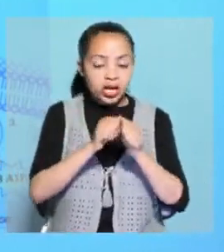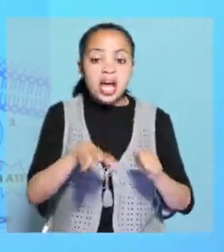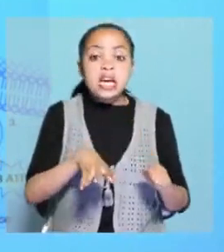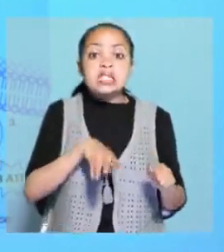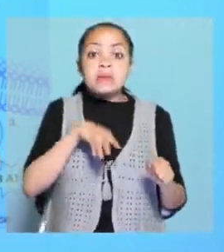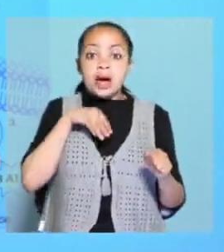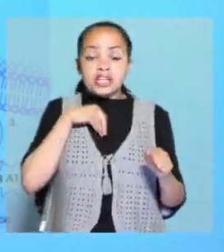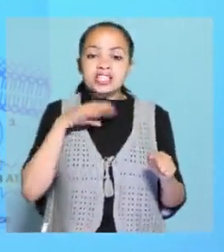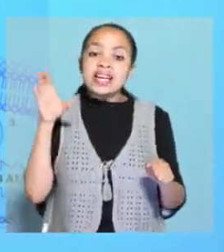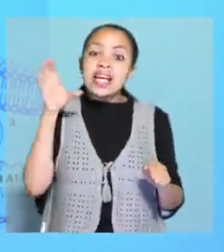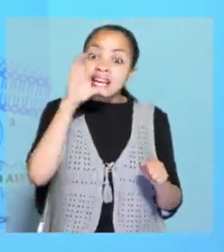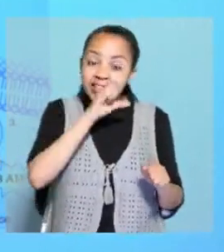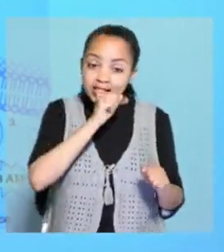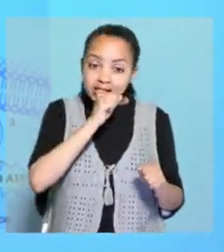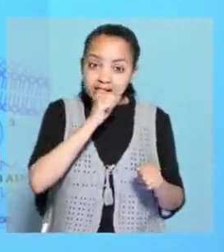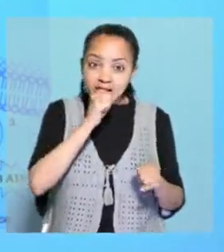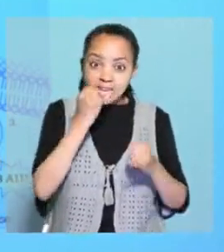Respiration ends with